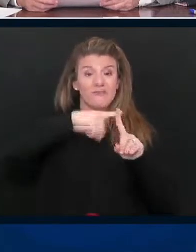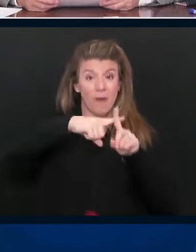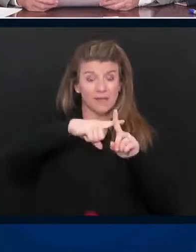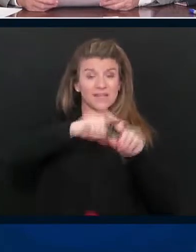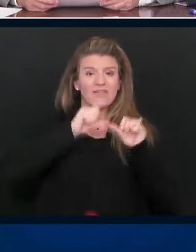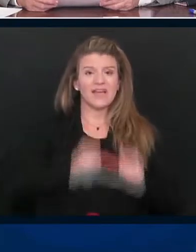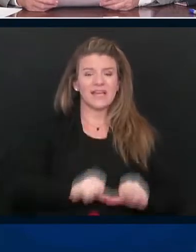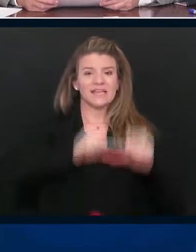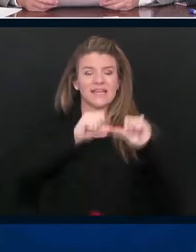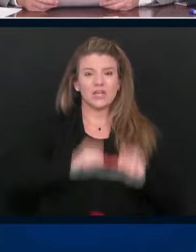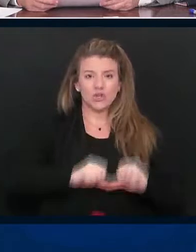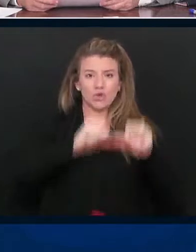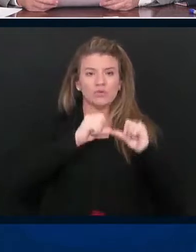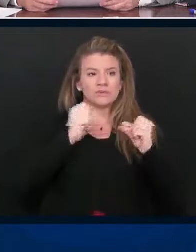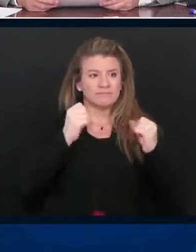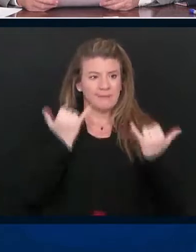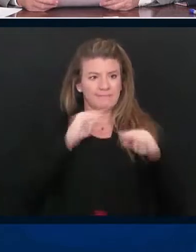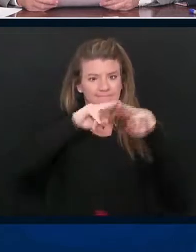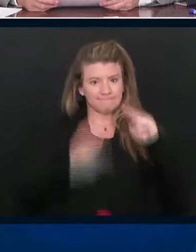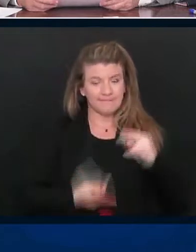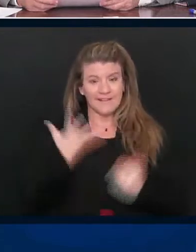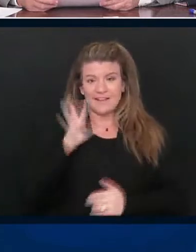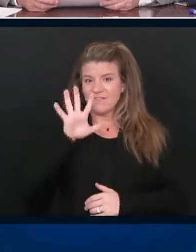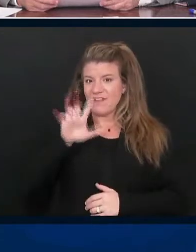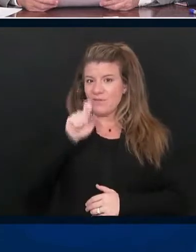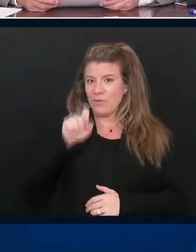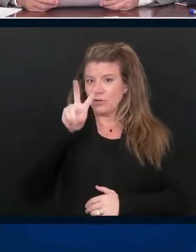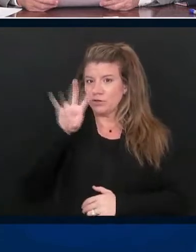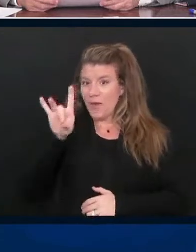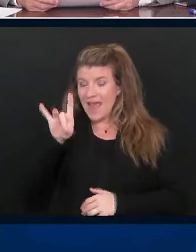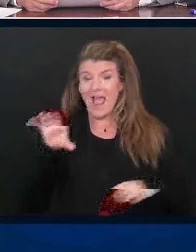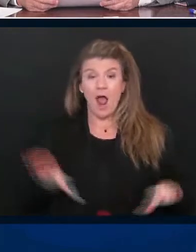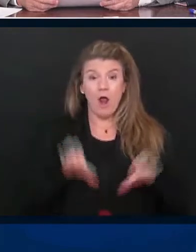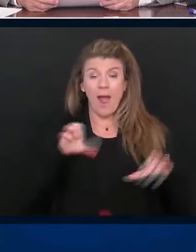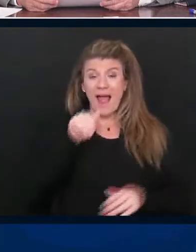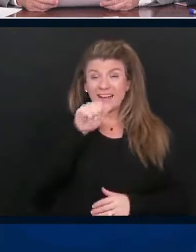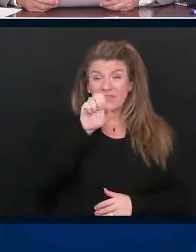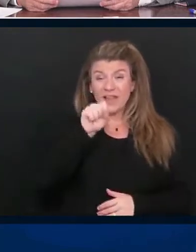to fall. It's at 5.28. Our active cases are